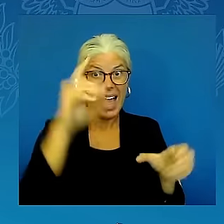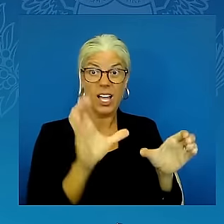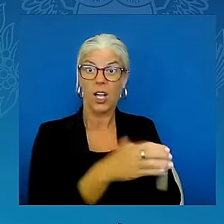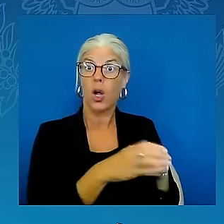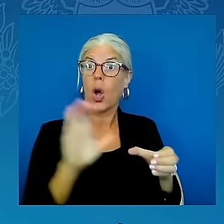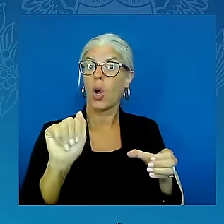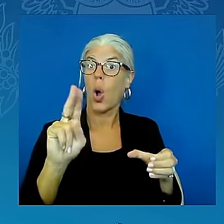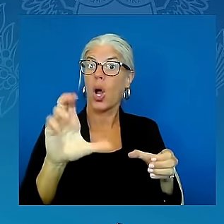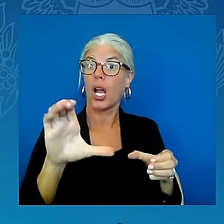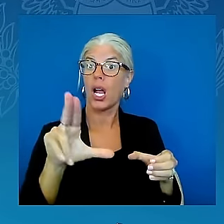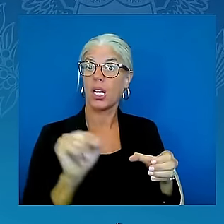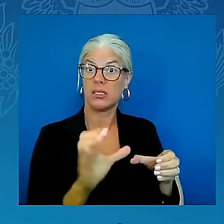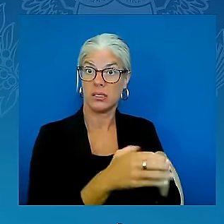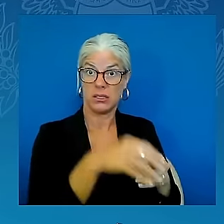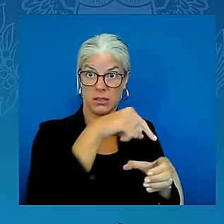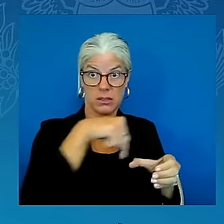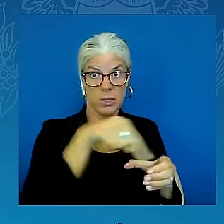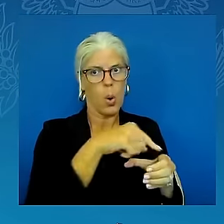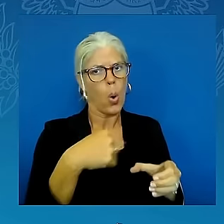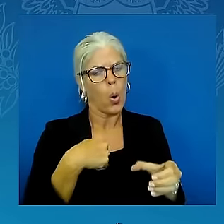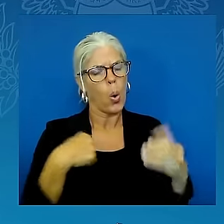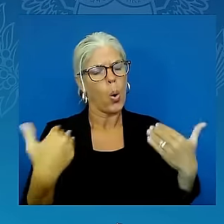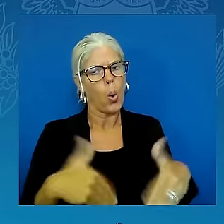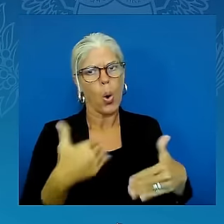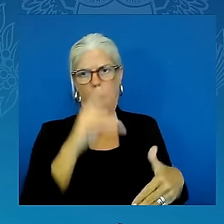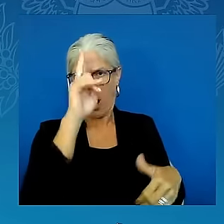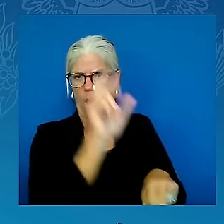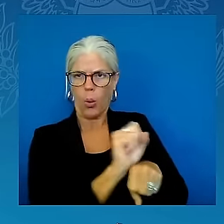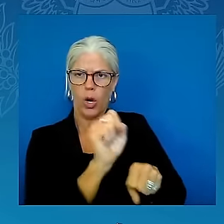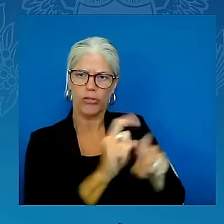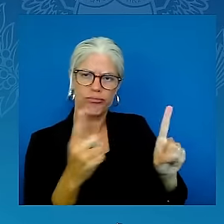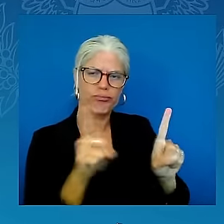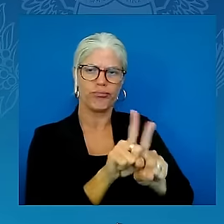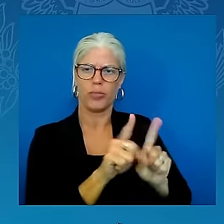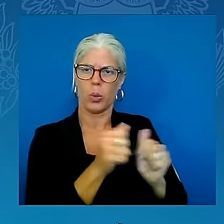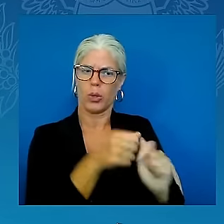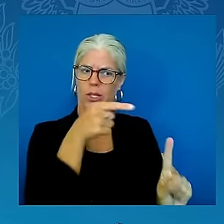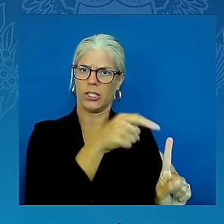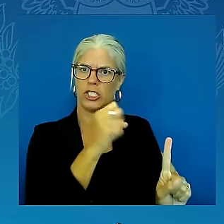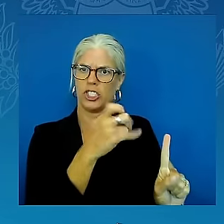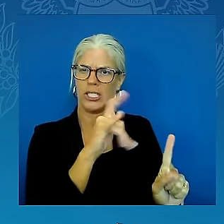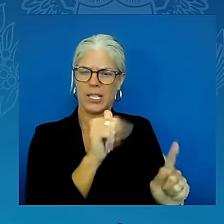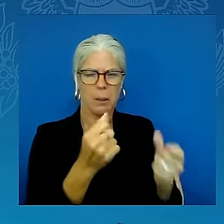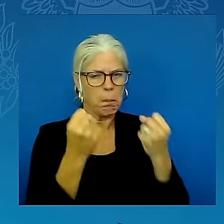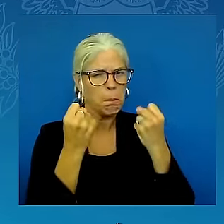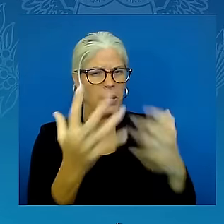big or too small for the Congresswoman. If it needed to be done, she made sure it